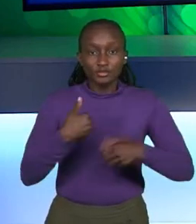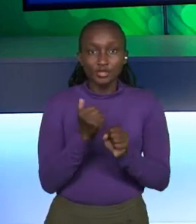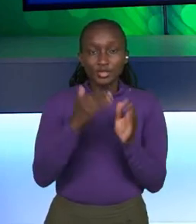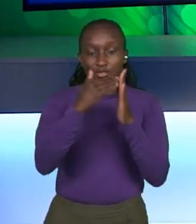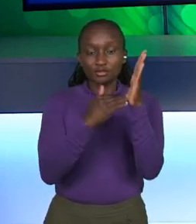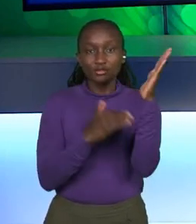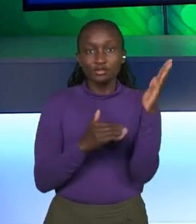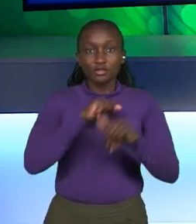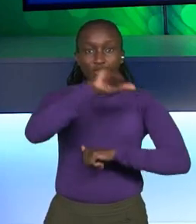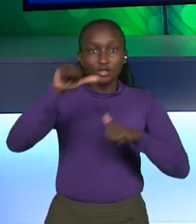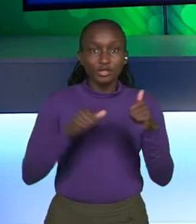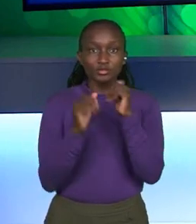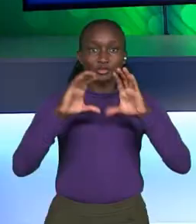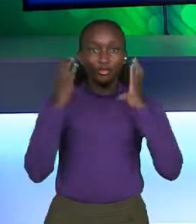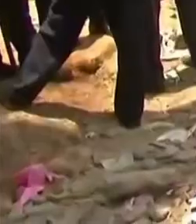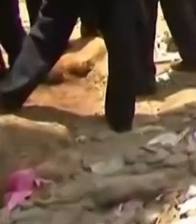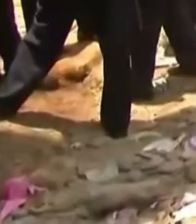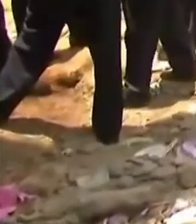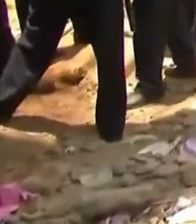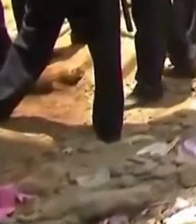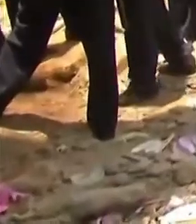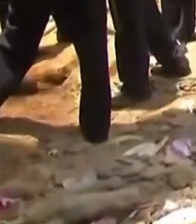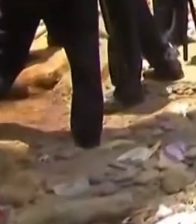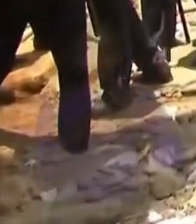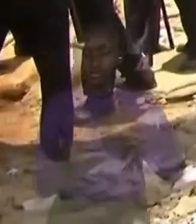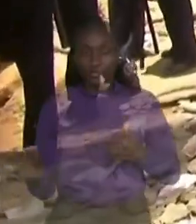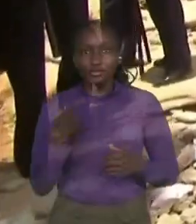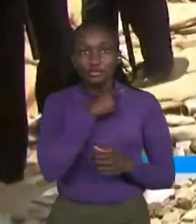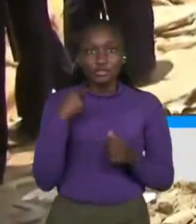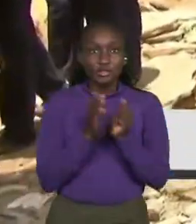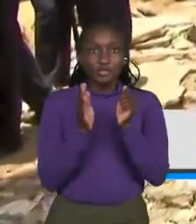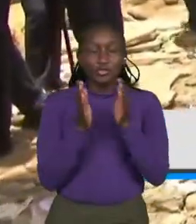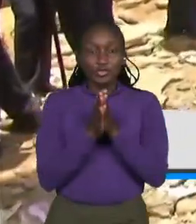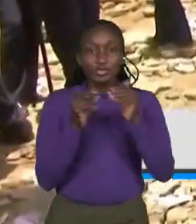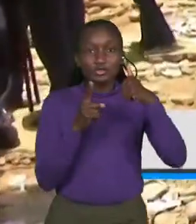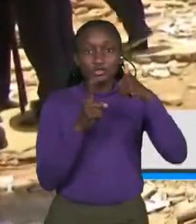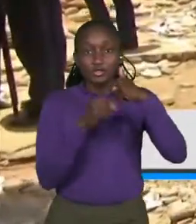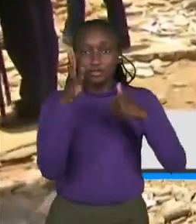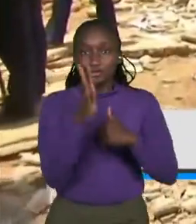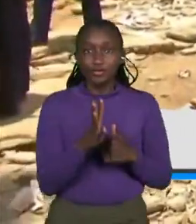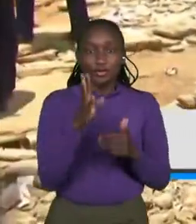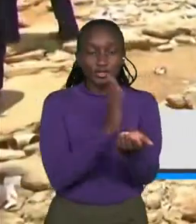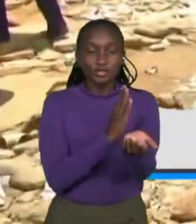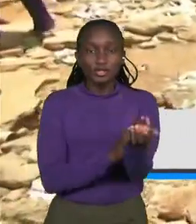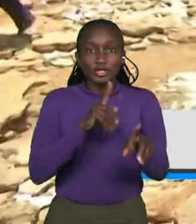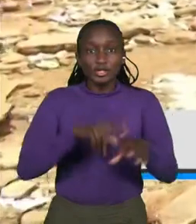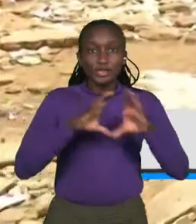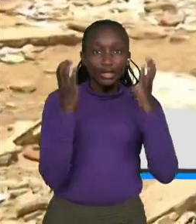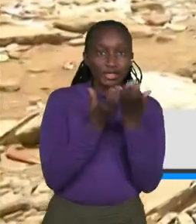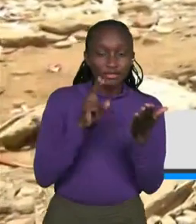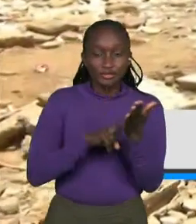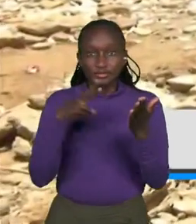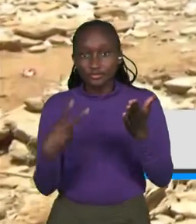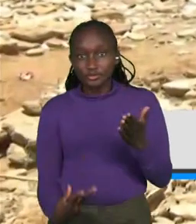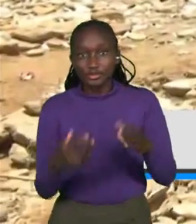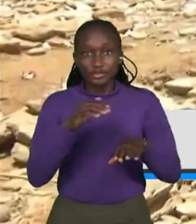the headlines around the continent this week. Seven children were killed and 64 injured when a classroom collapsed in Kenya's capital,